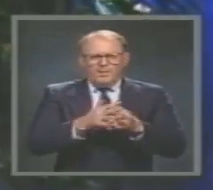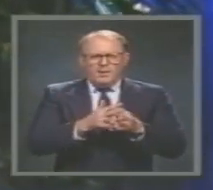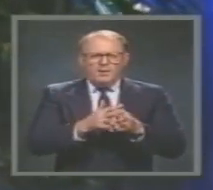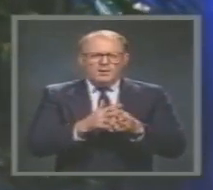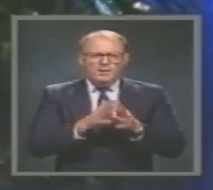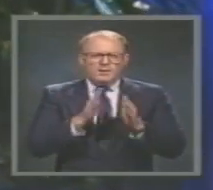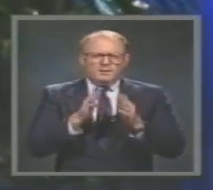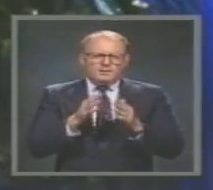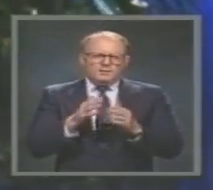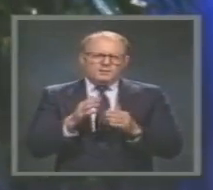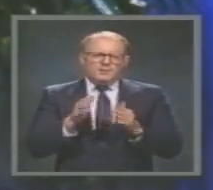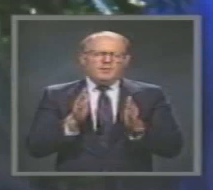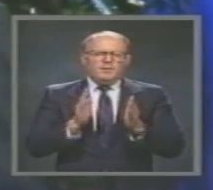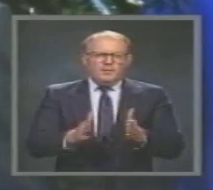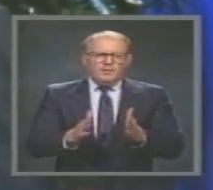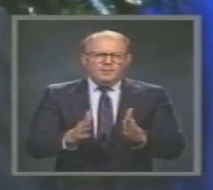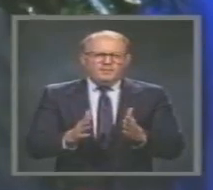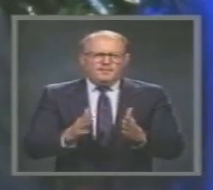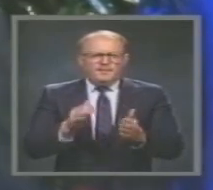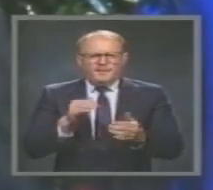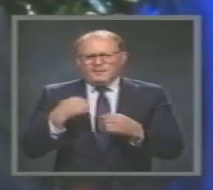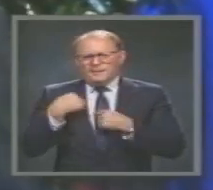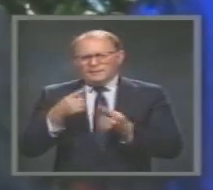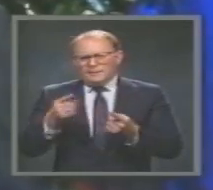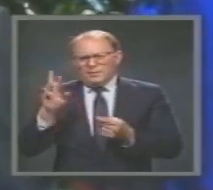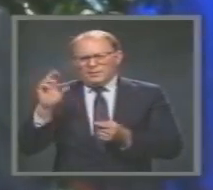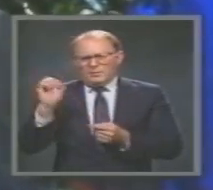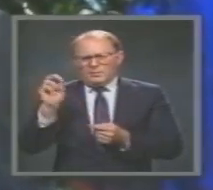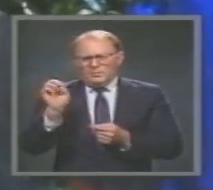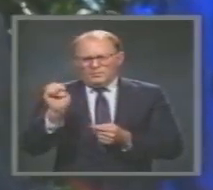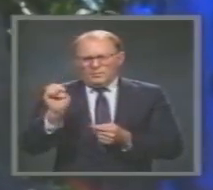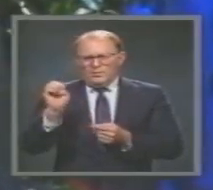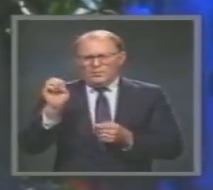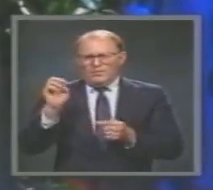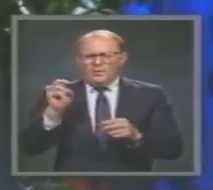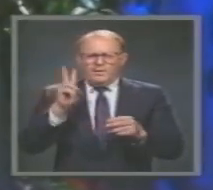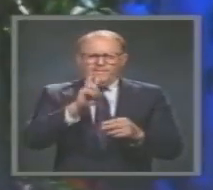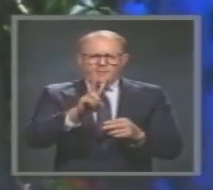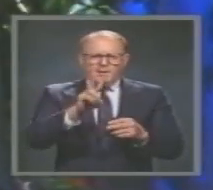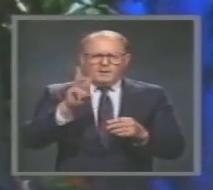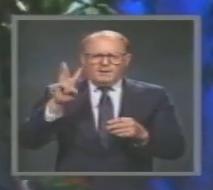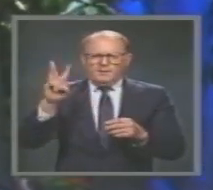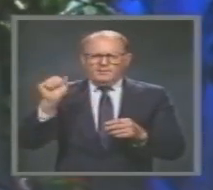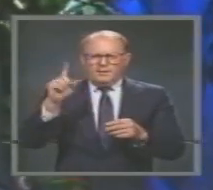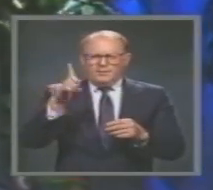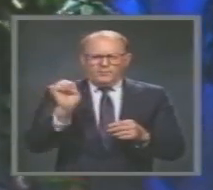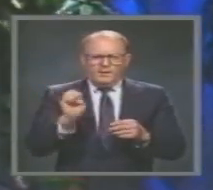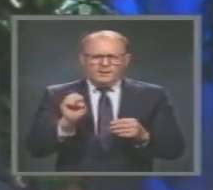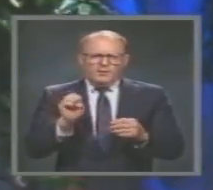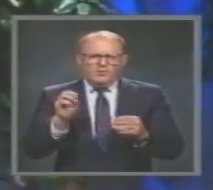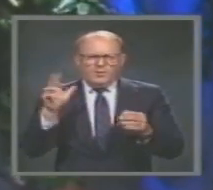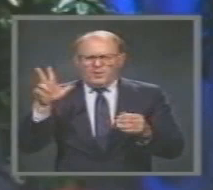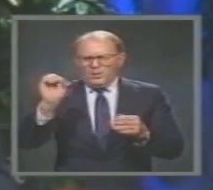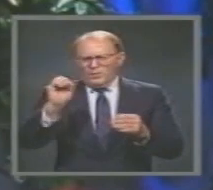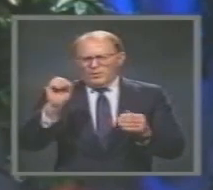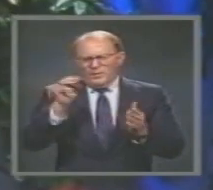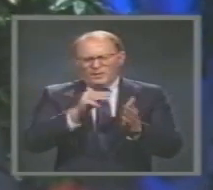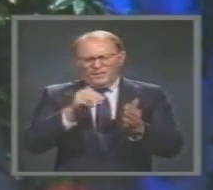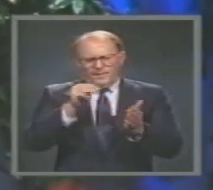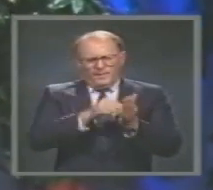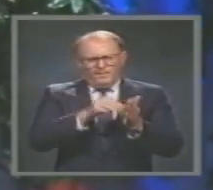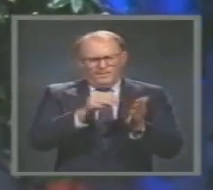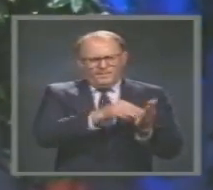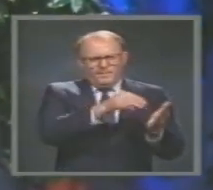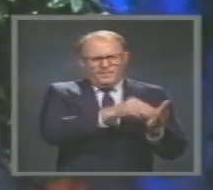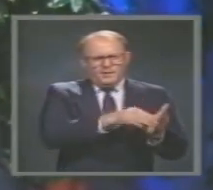January 1973, there have been almost 30 million little innocent, helpless, preborn human beings legally killed